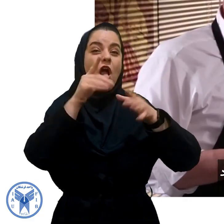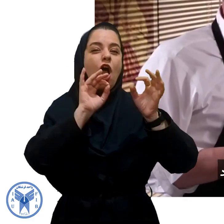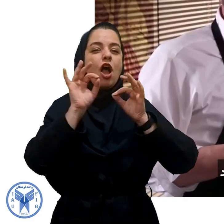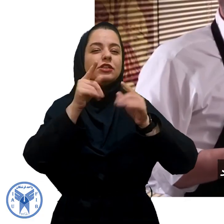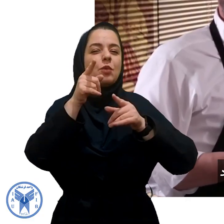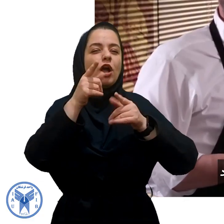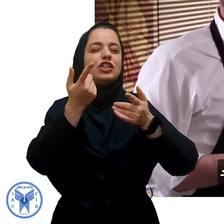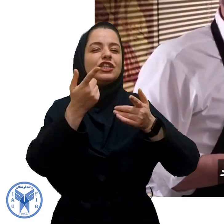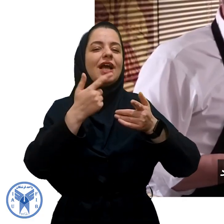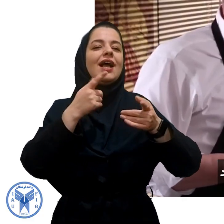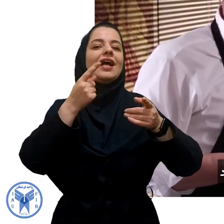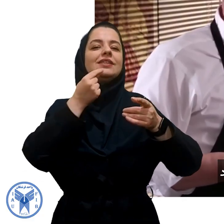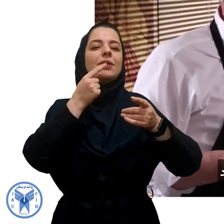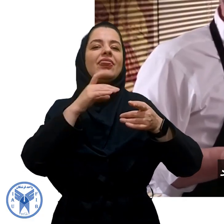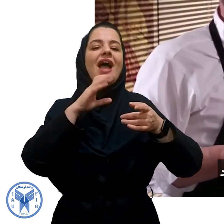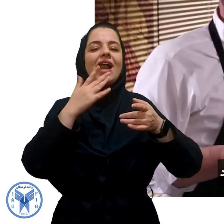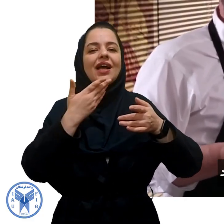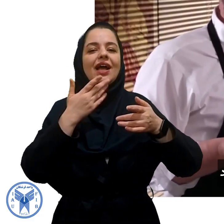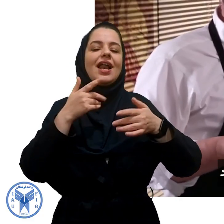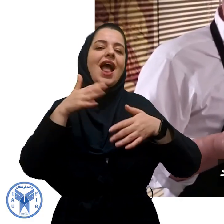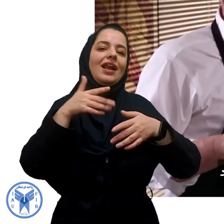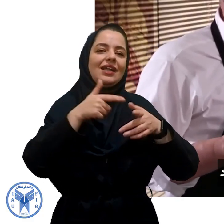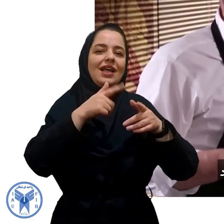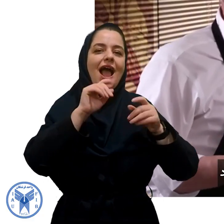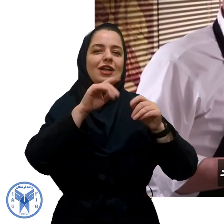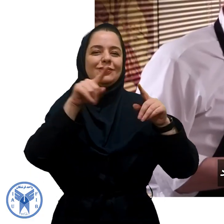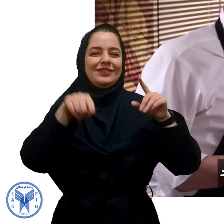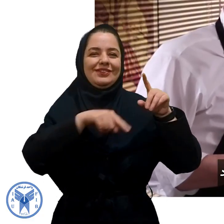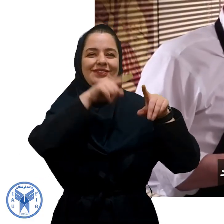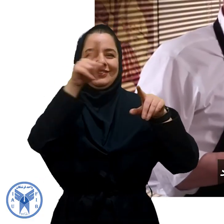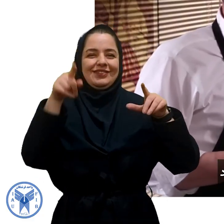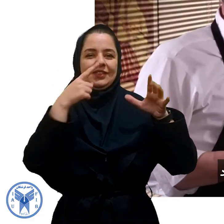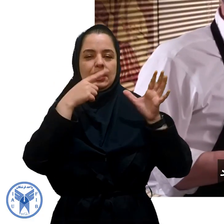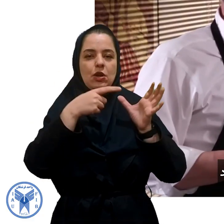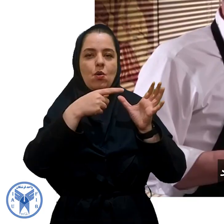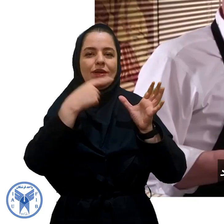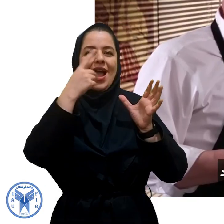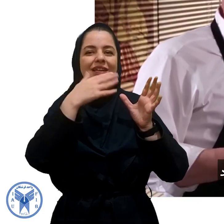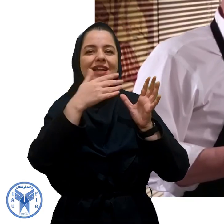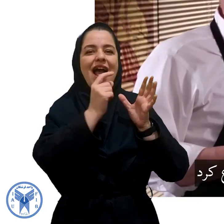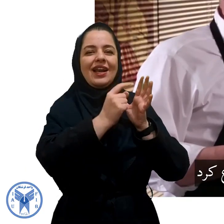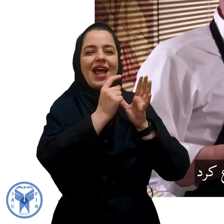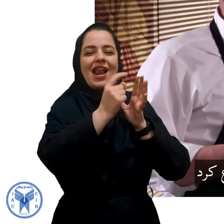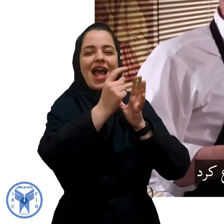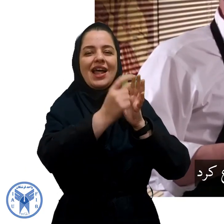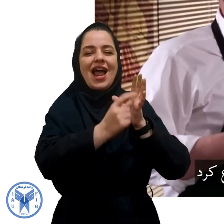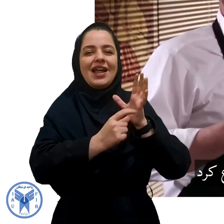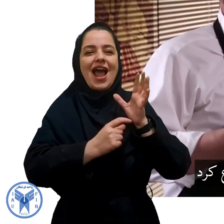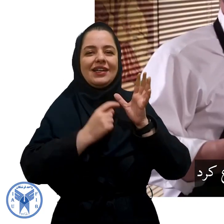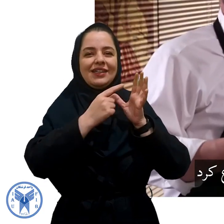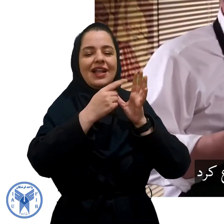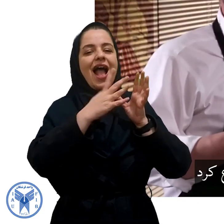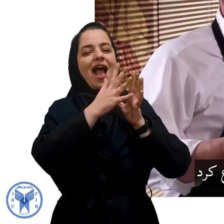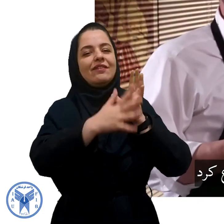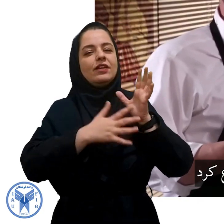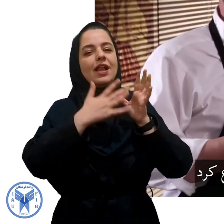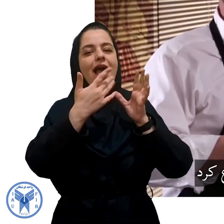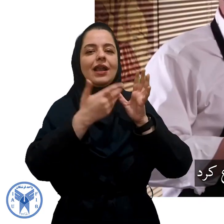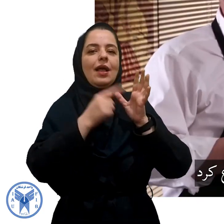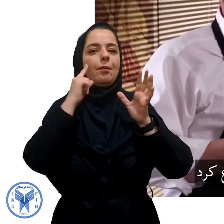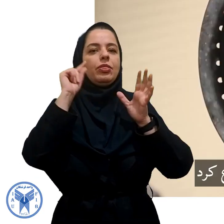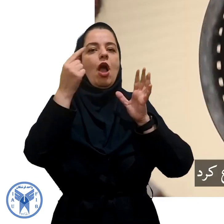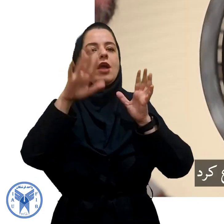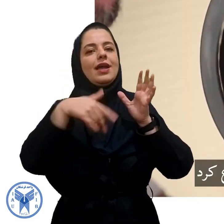Maxwell did his initial experiments with the perception of color in the 1850s. And he came up with an interesting way